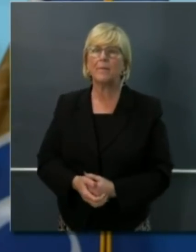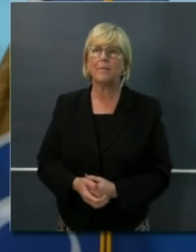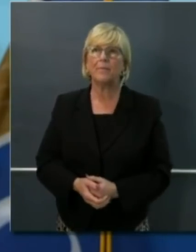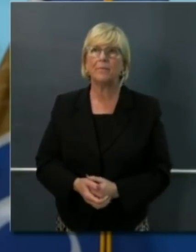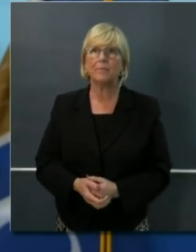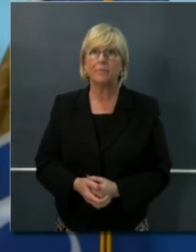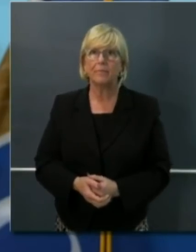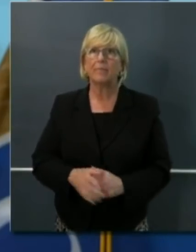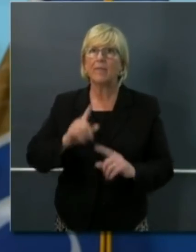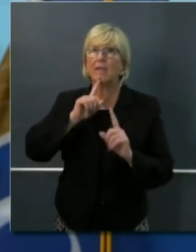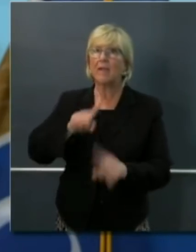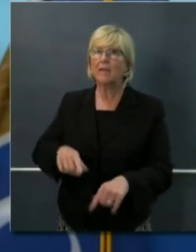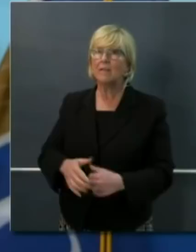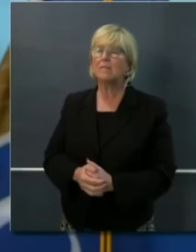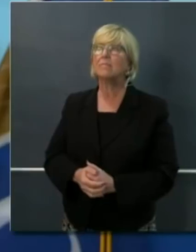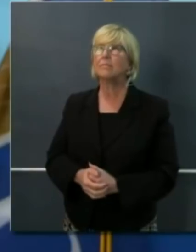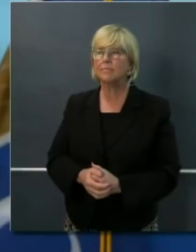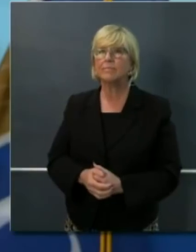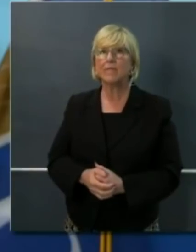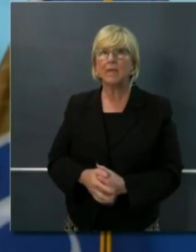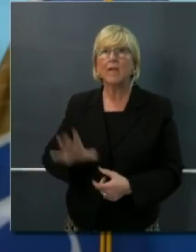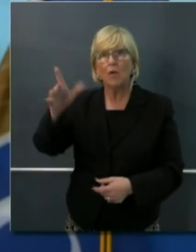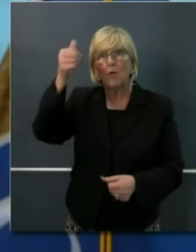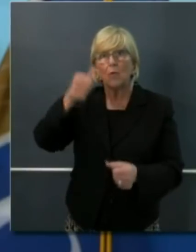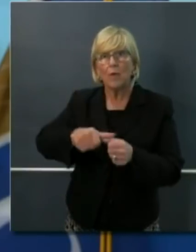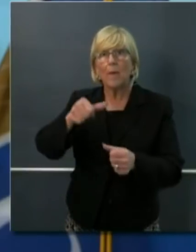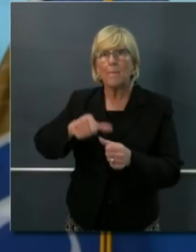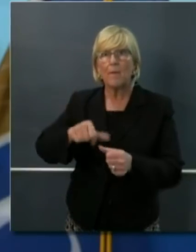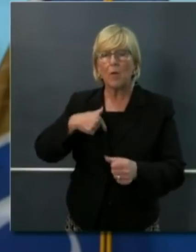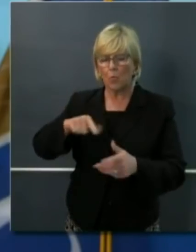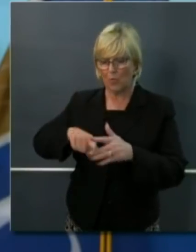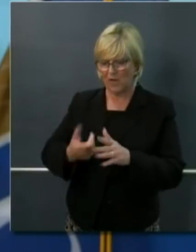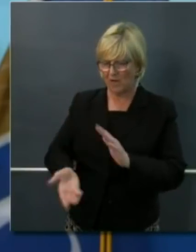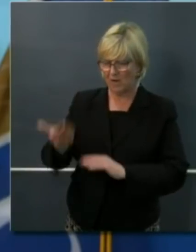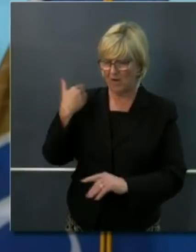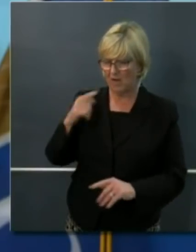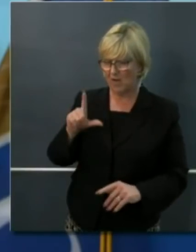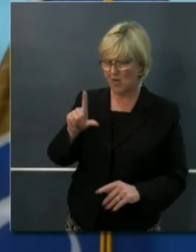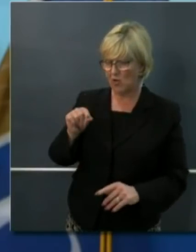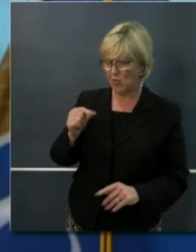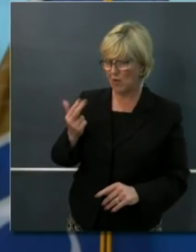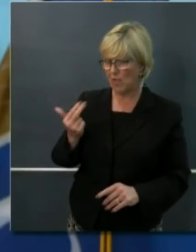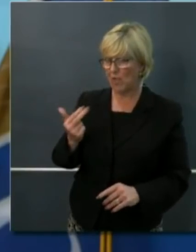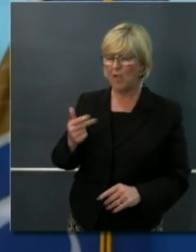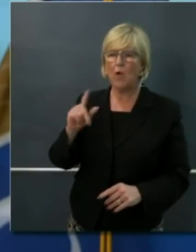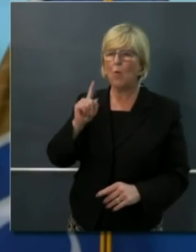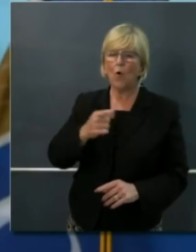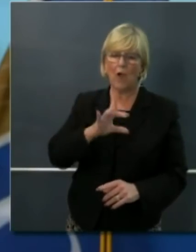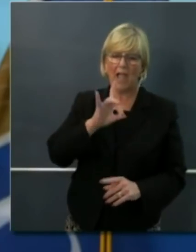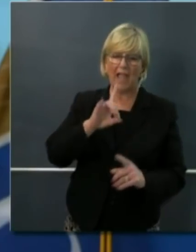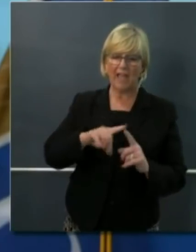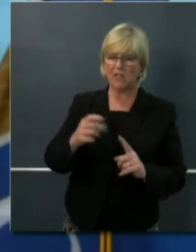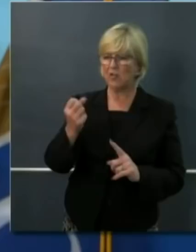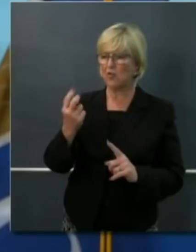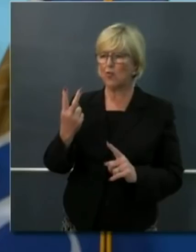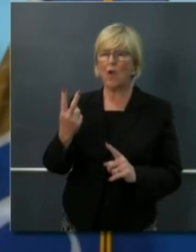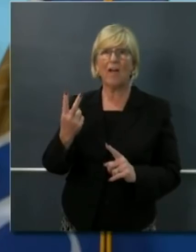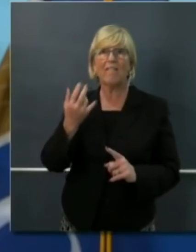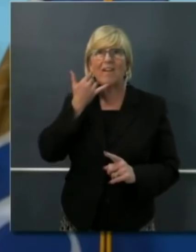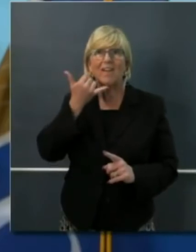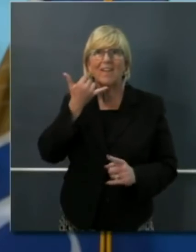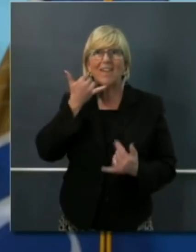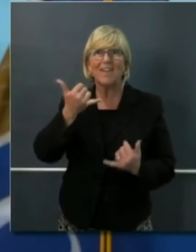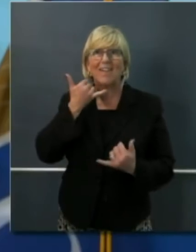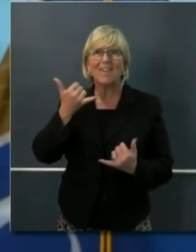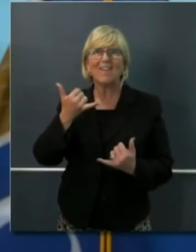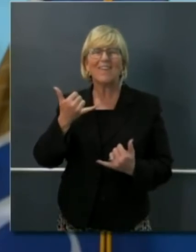we've redeployed. We finally, again, remember, we started since 2013, 8 to noon. Was that call center. Remember, call